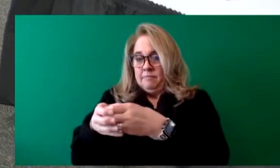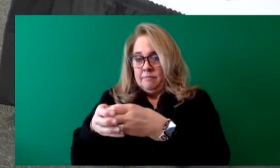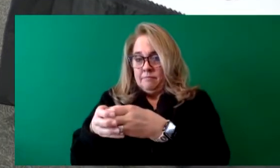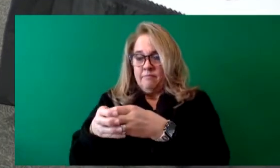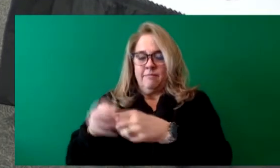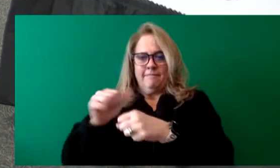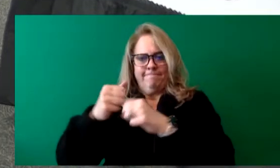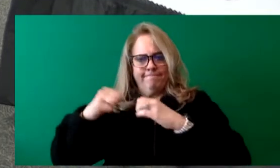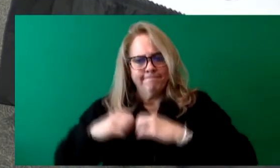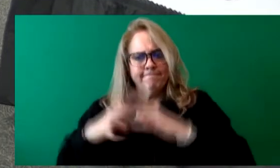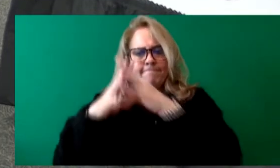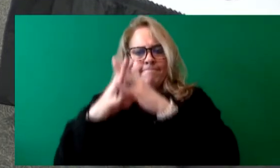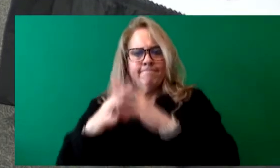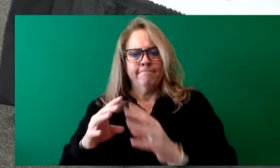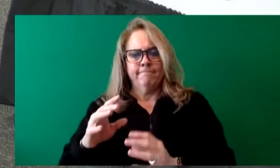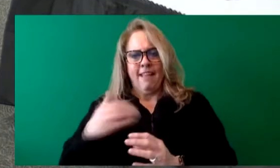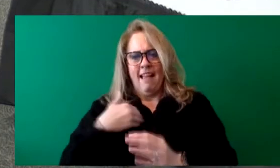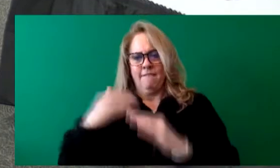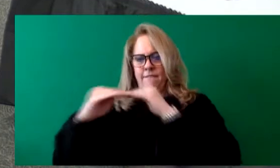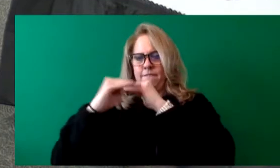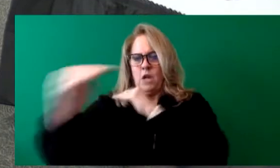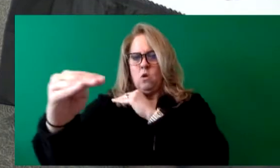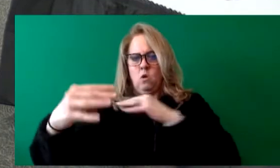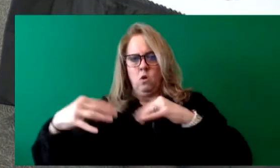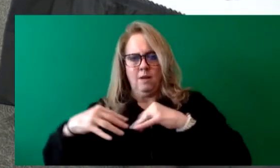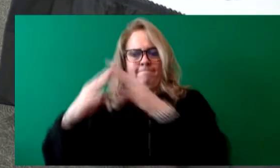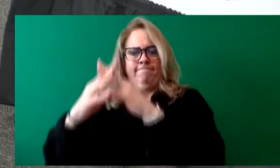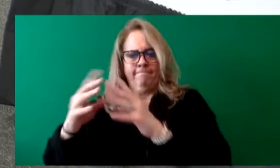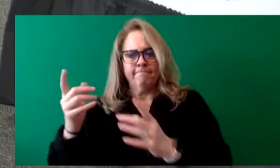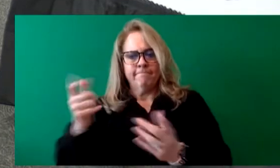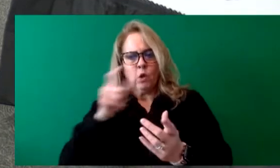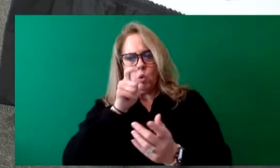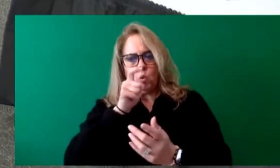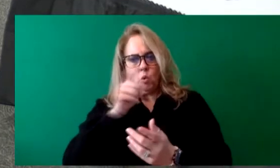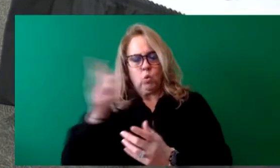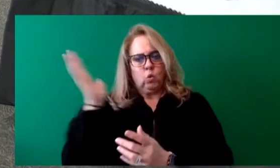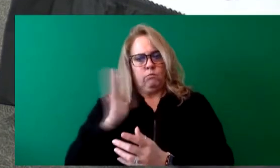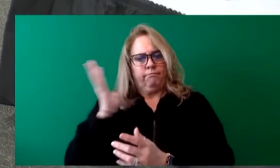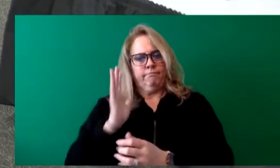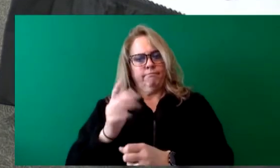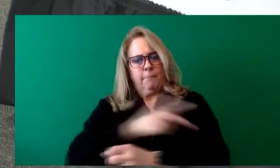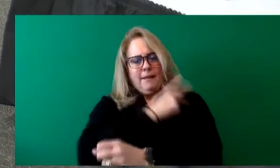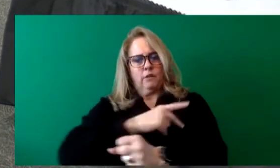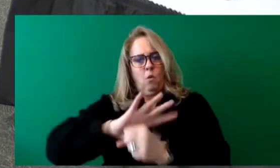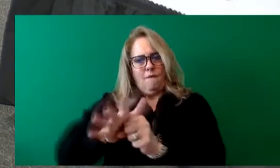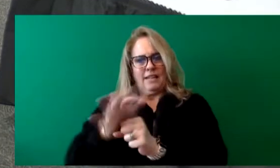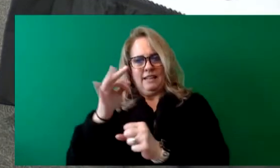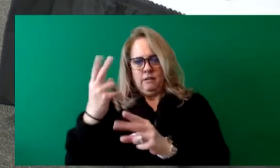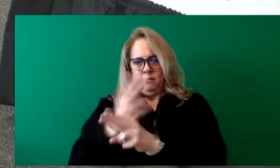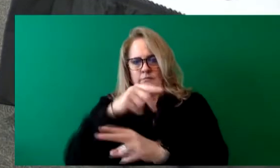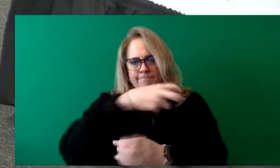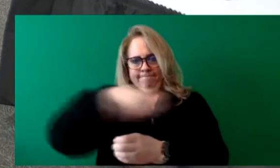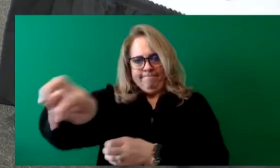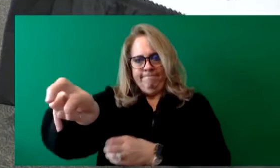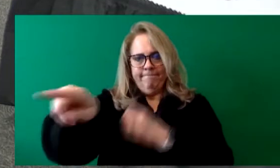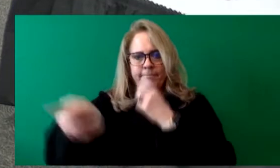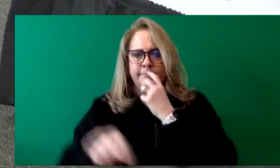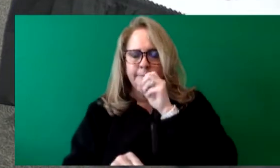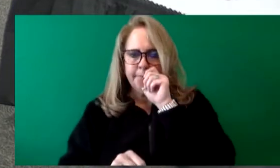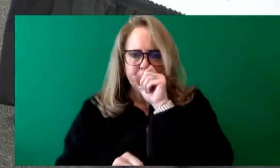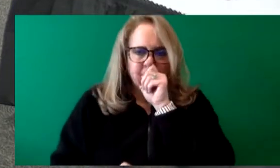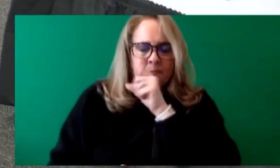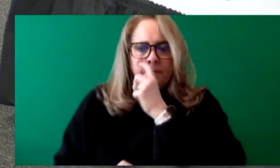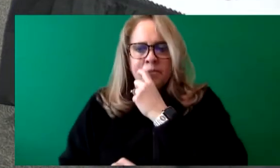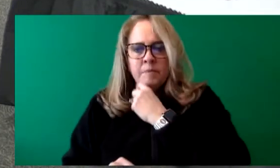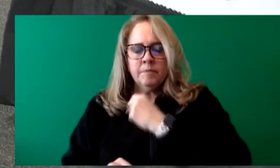Peakview to serve patients with COVID-19, resulting in, to the best of our knowledge, the first such treatment ward